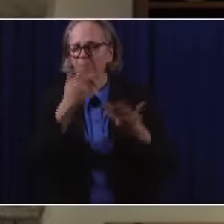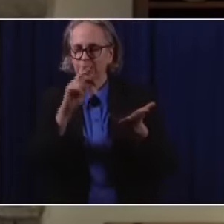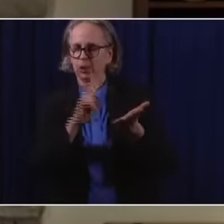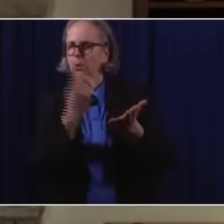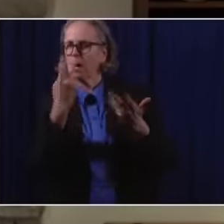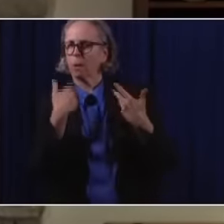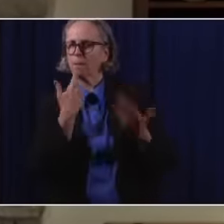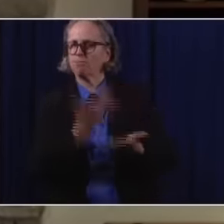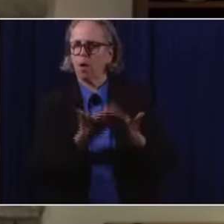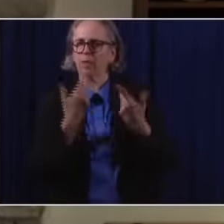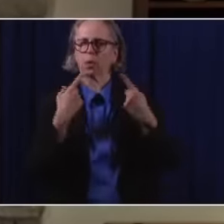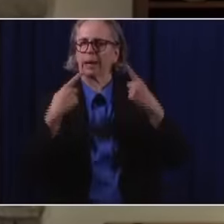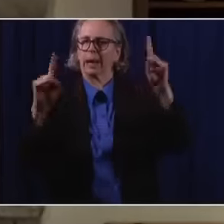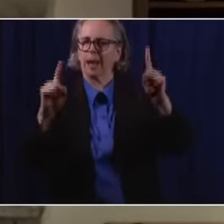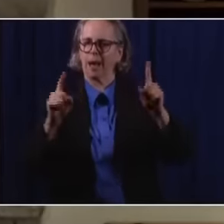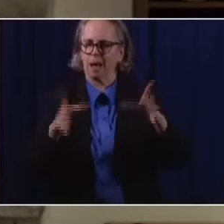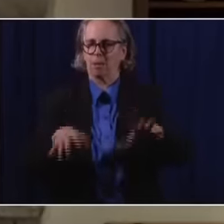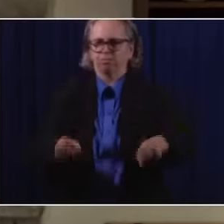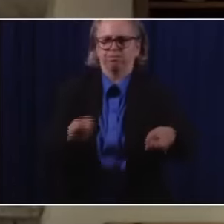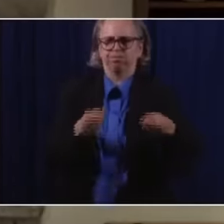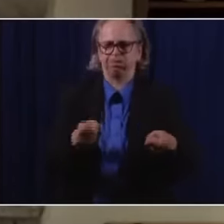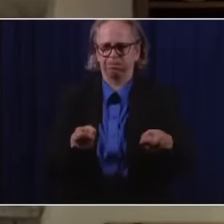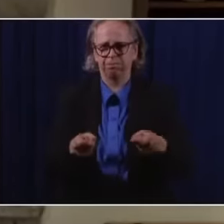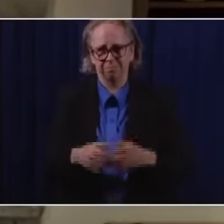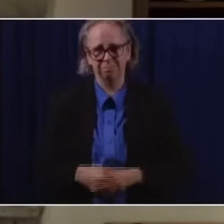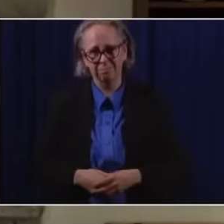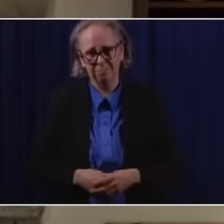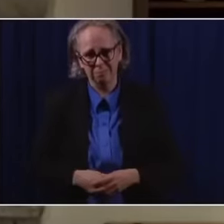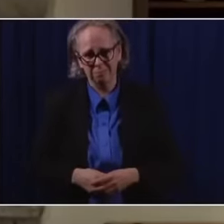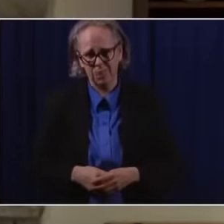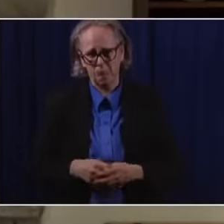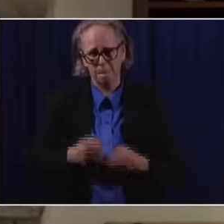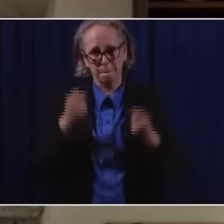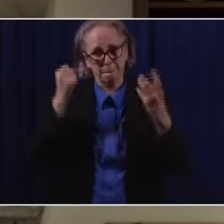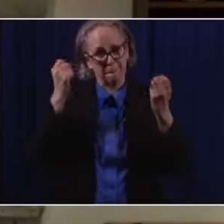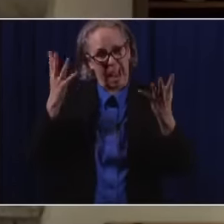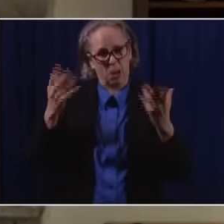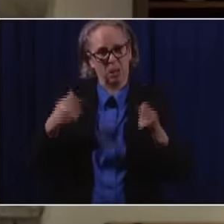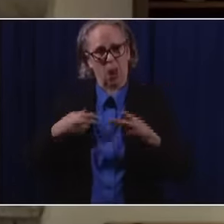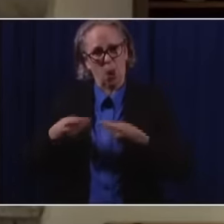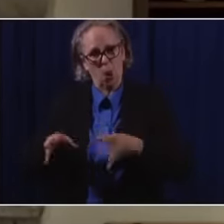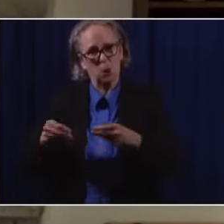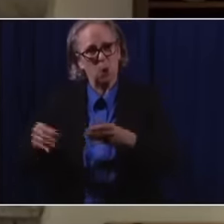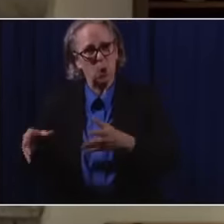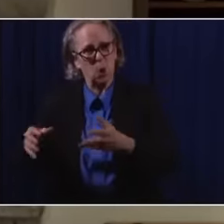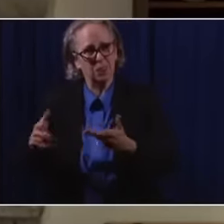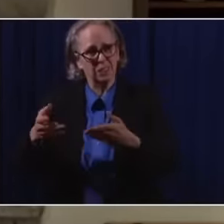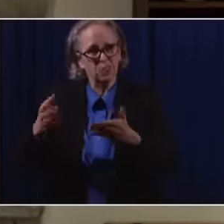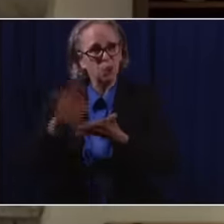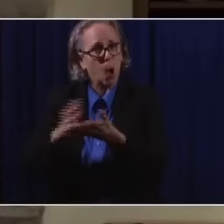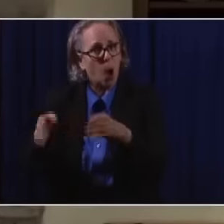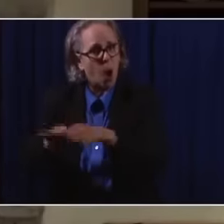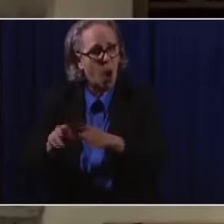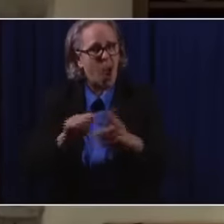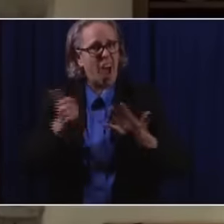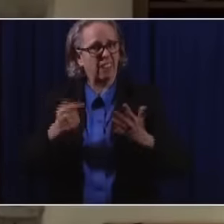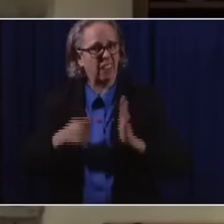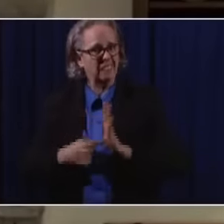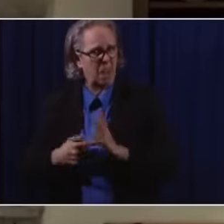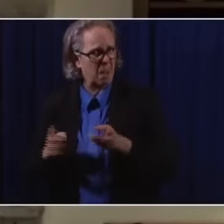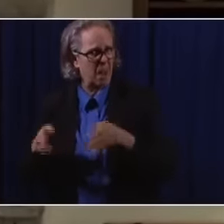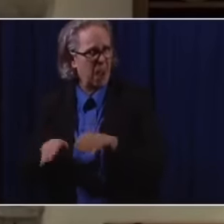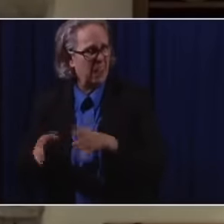stake. And again, to close where I started, one of the most important things that is at stake is